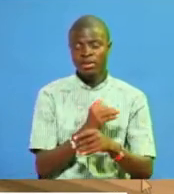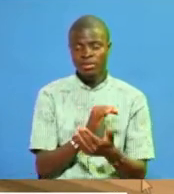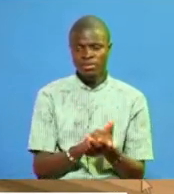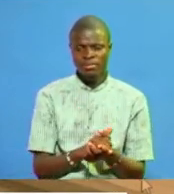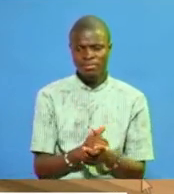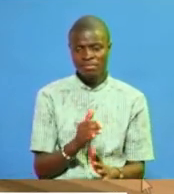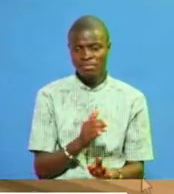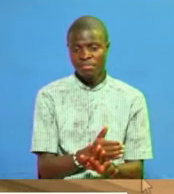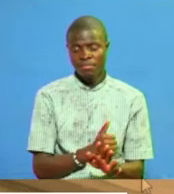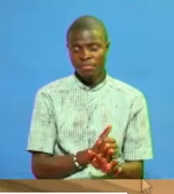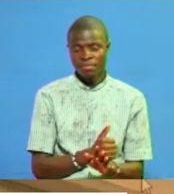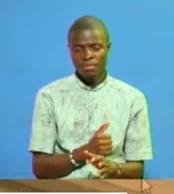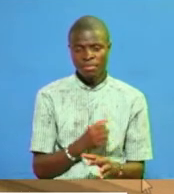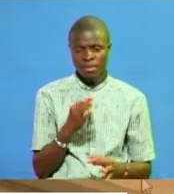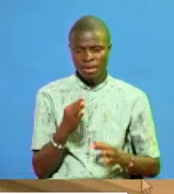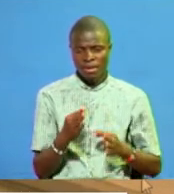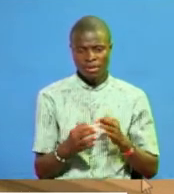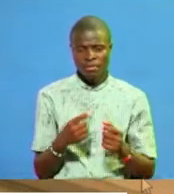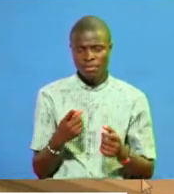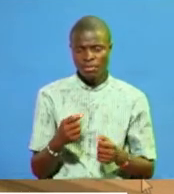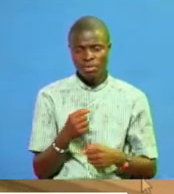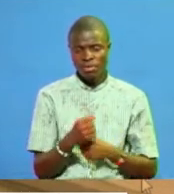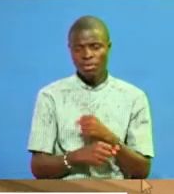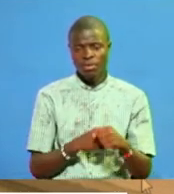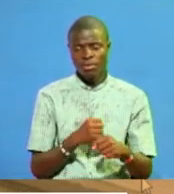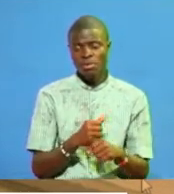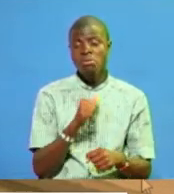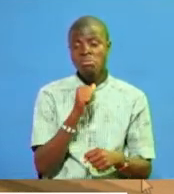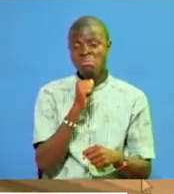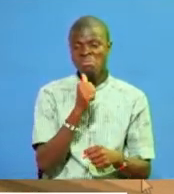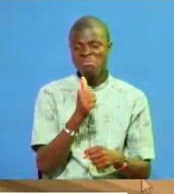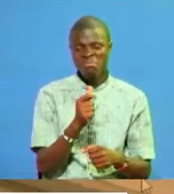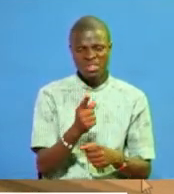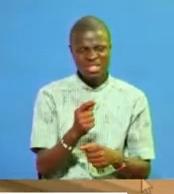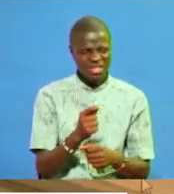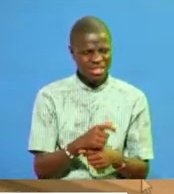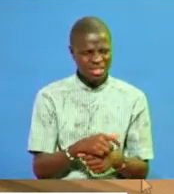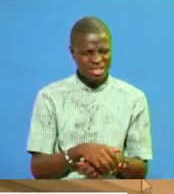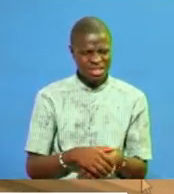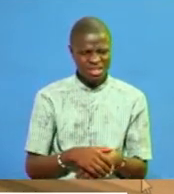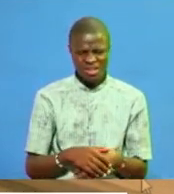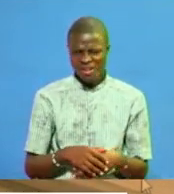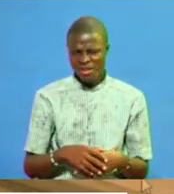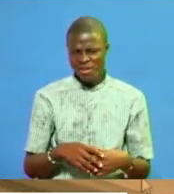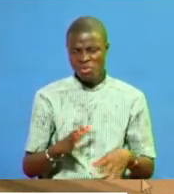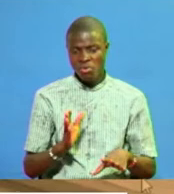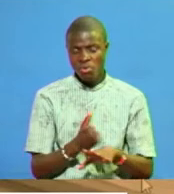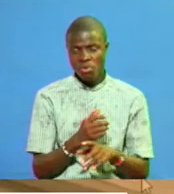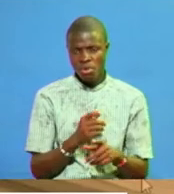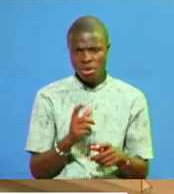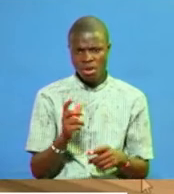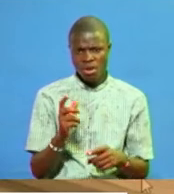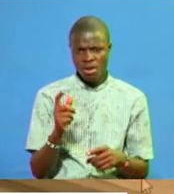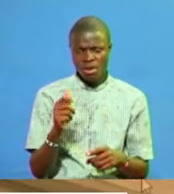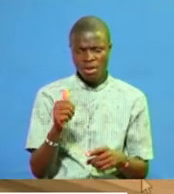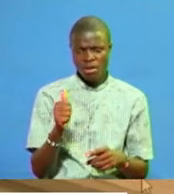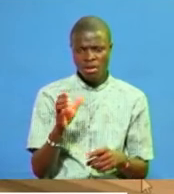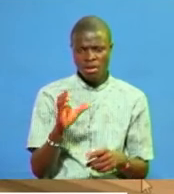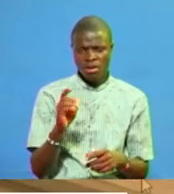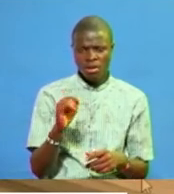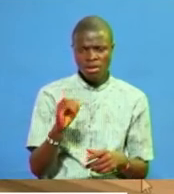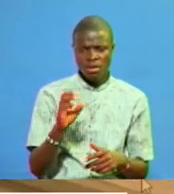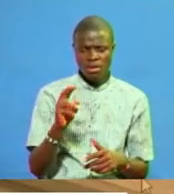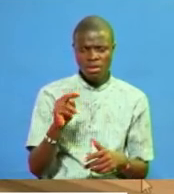side, if you don't take the necessary precautions, remember I mentioned you have your private key, which allows you to